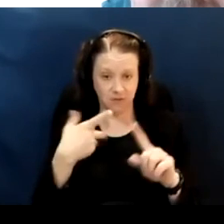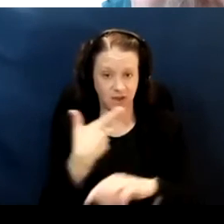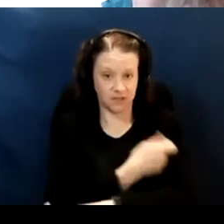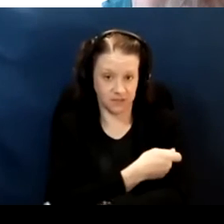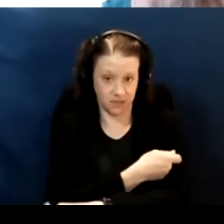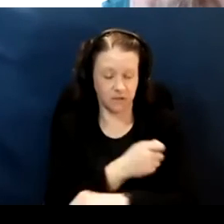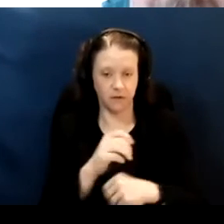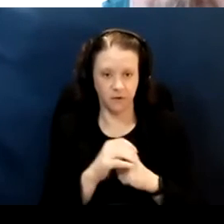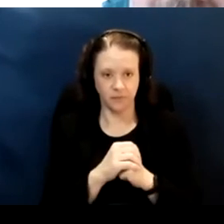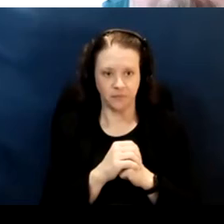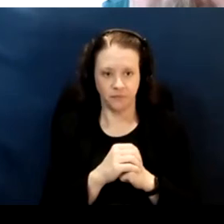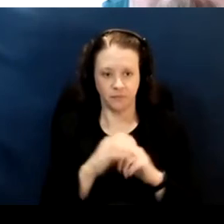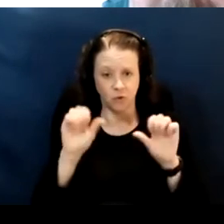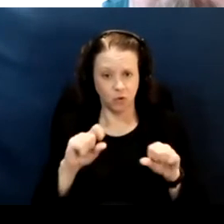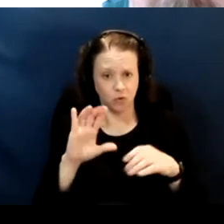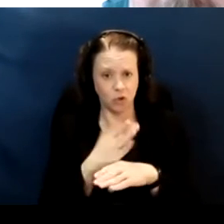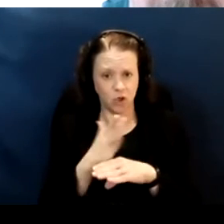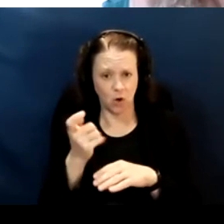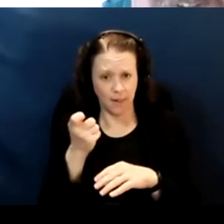vaccine. Could you share a little bit